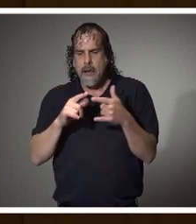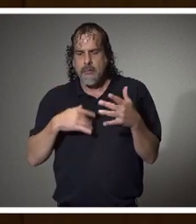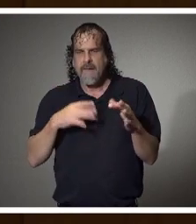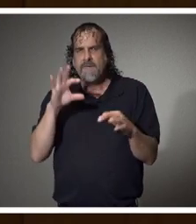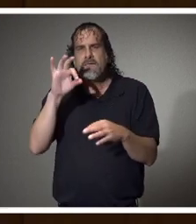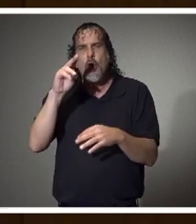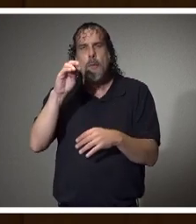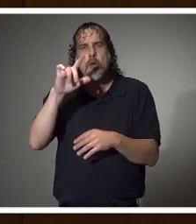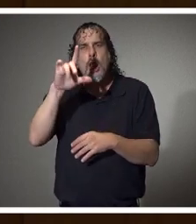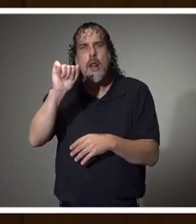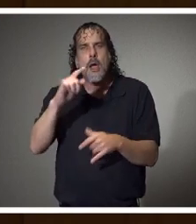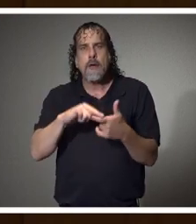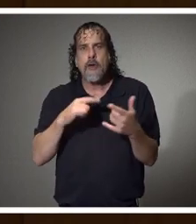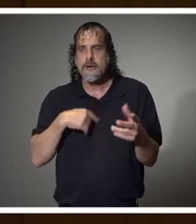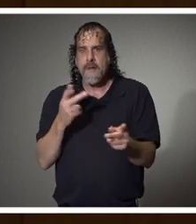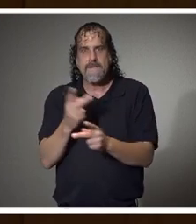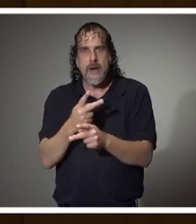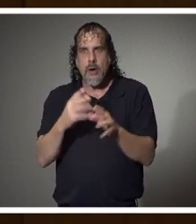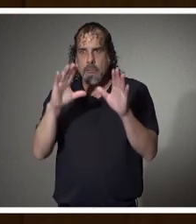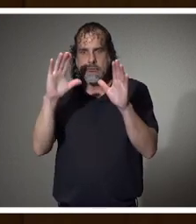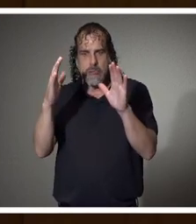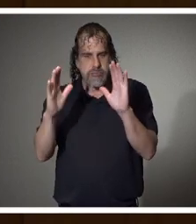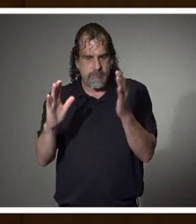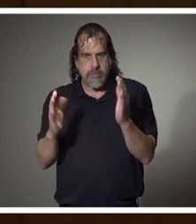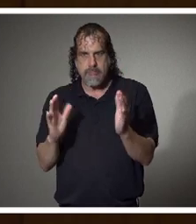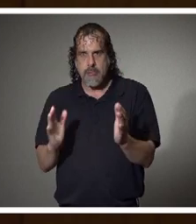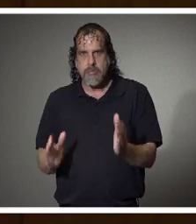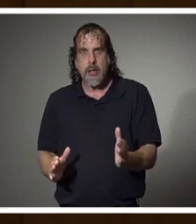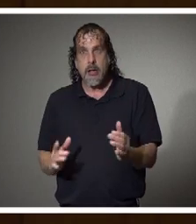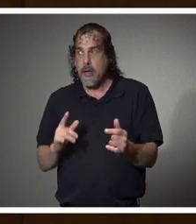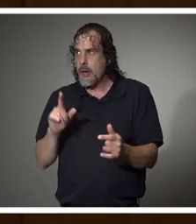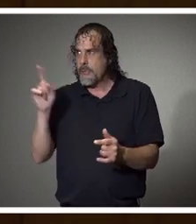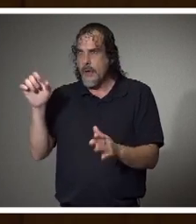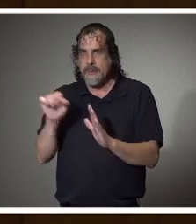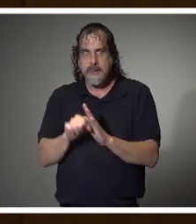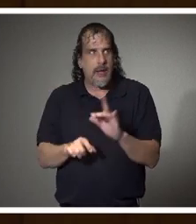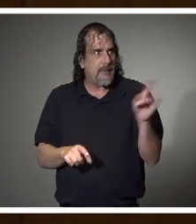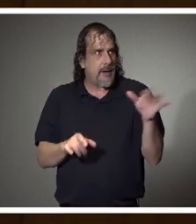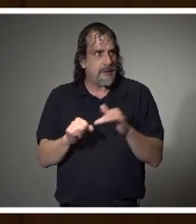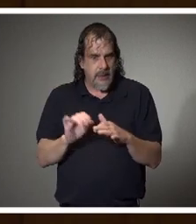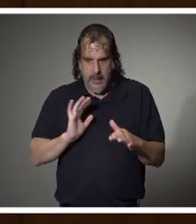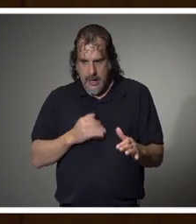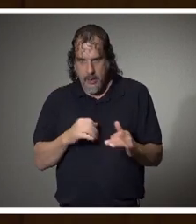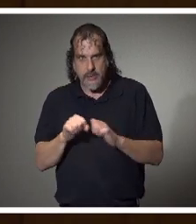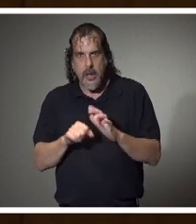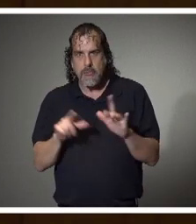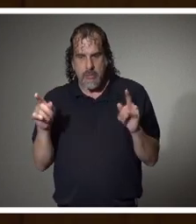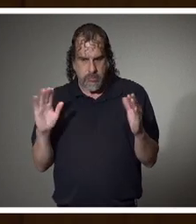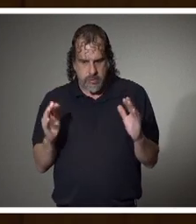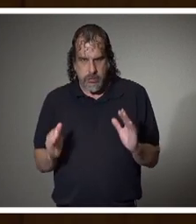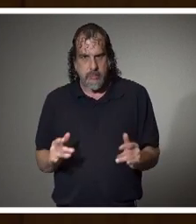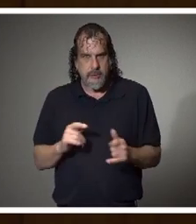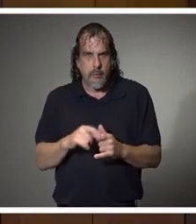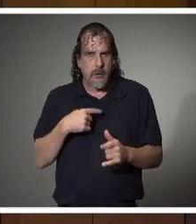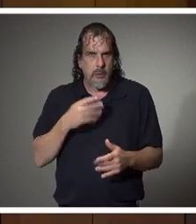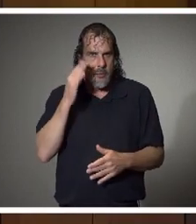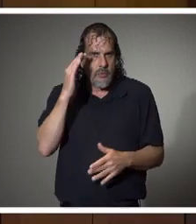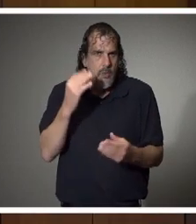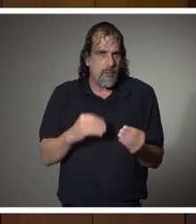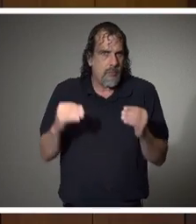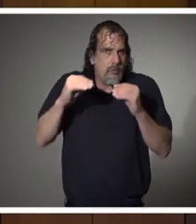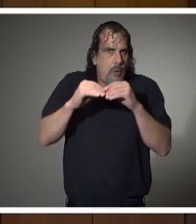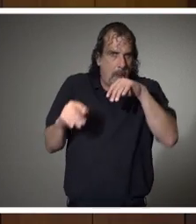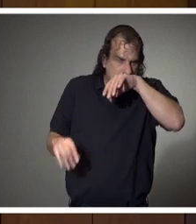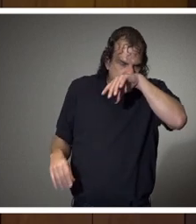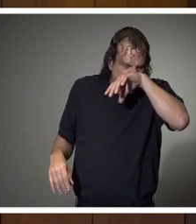so that we can do, you know, kind of apple to apple comparison state to state, we will plan to publish that daily. Speaking of recovery data, I think it's an